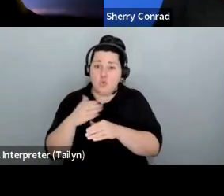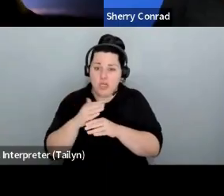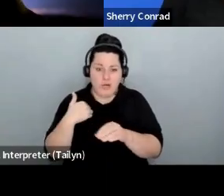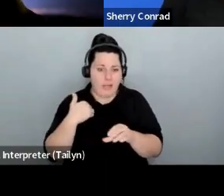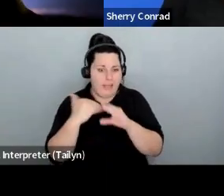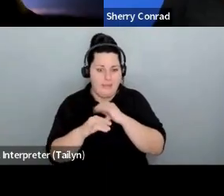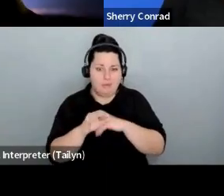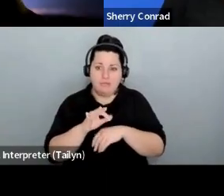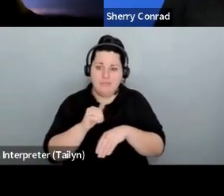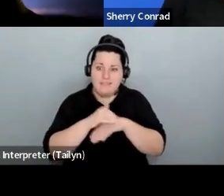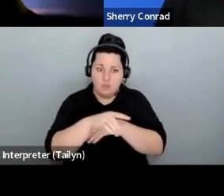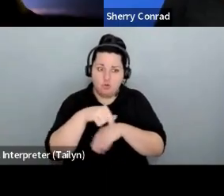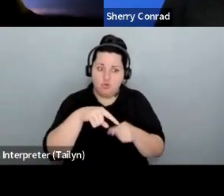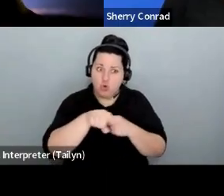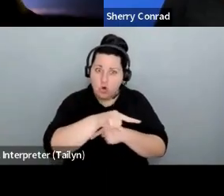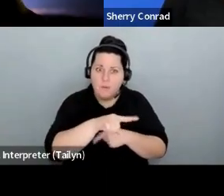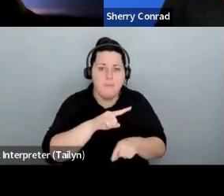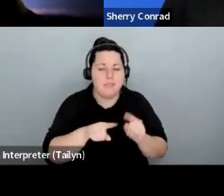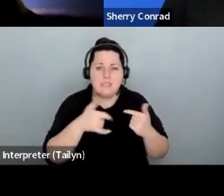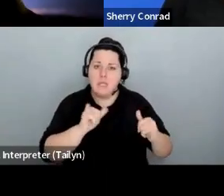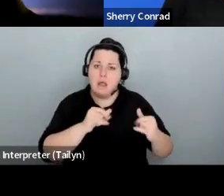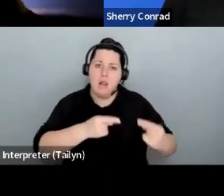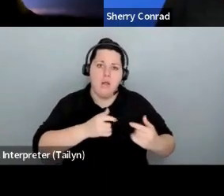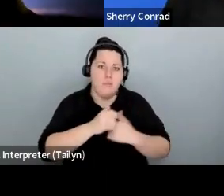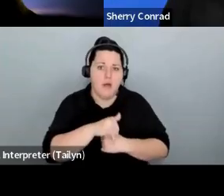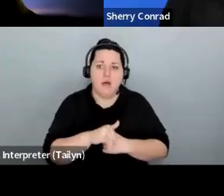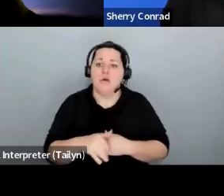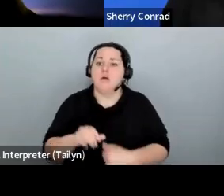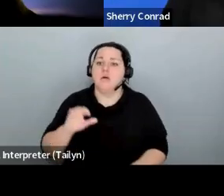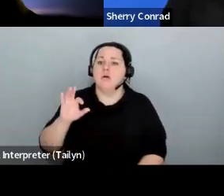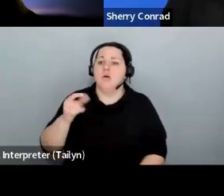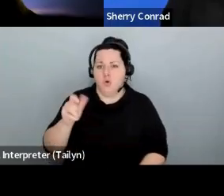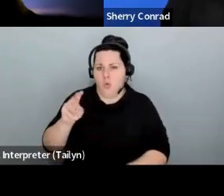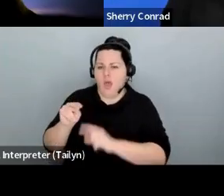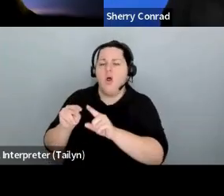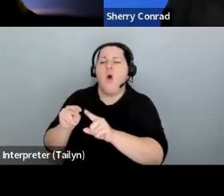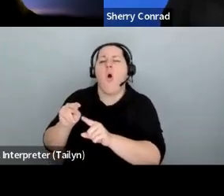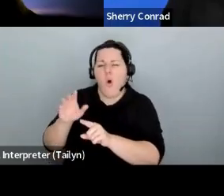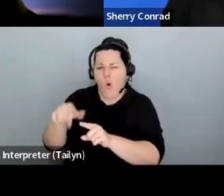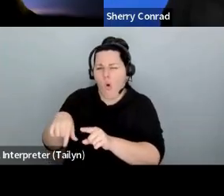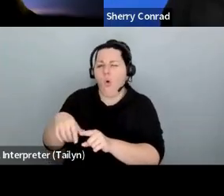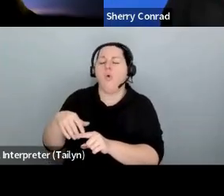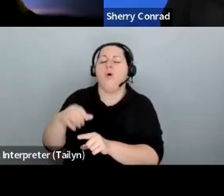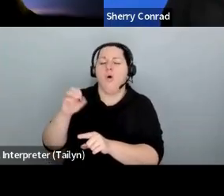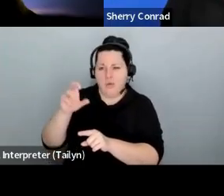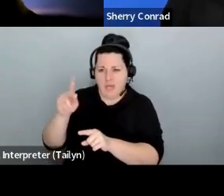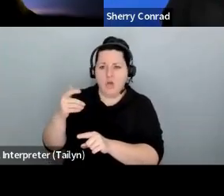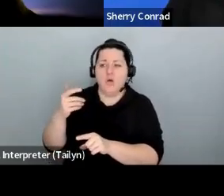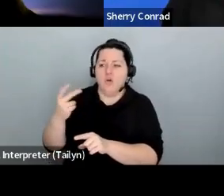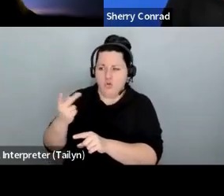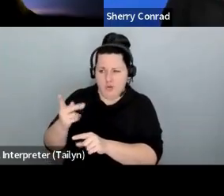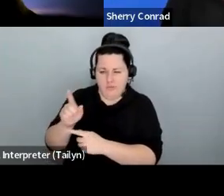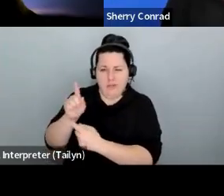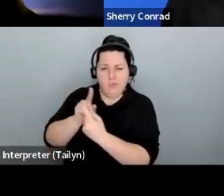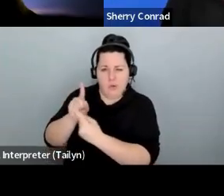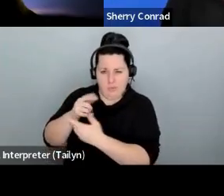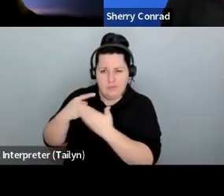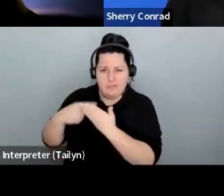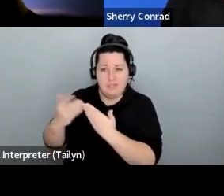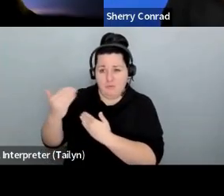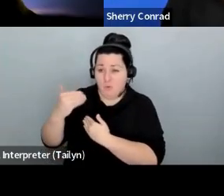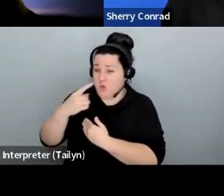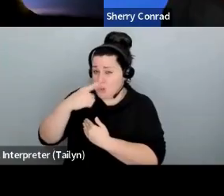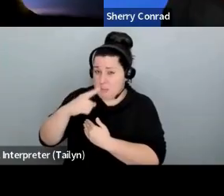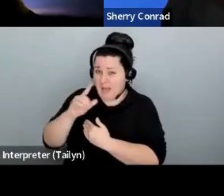but I'm still having that problem. Since this was something you've brought out with me, do you mind us having